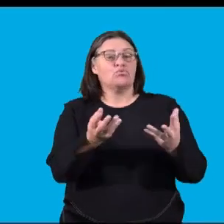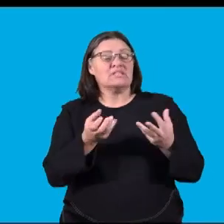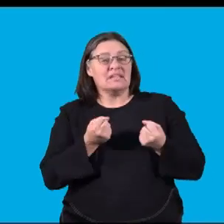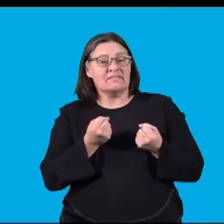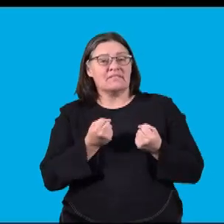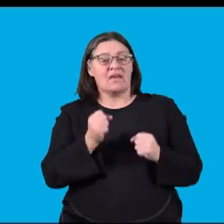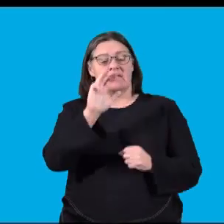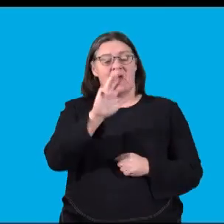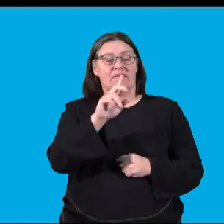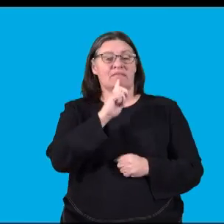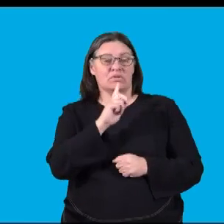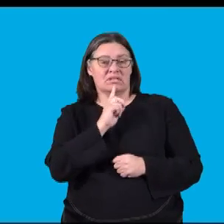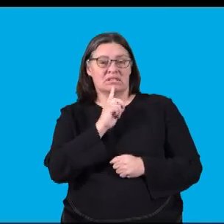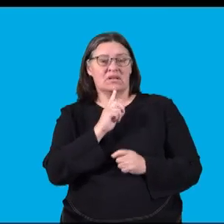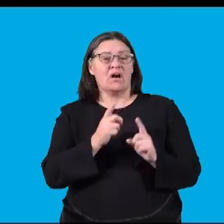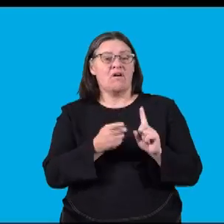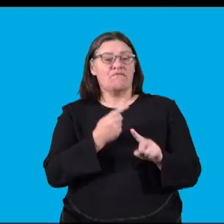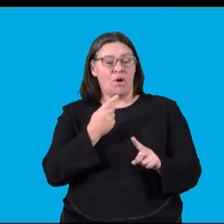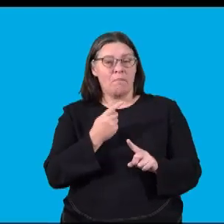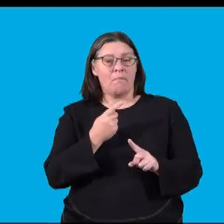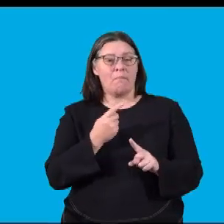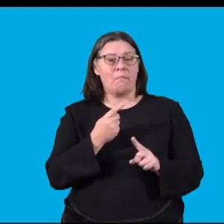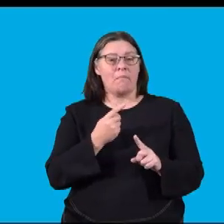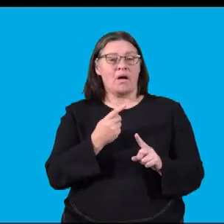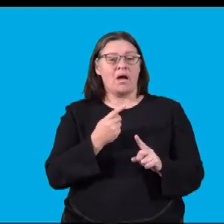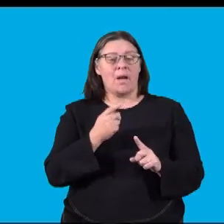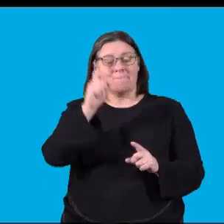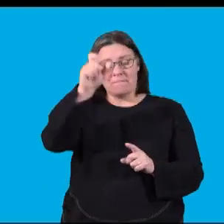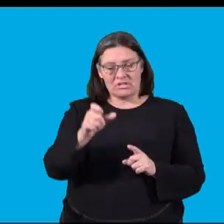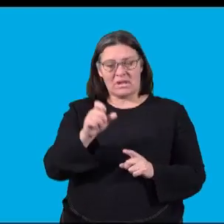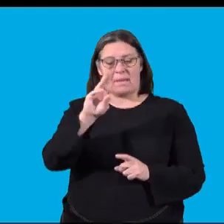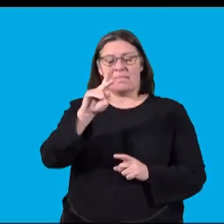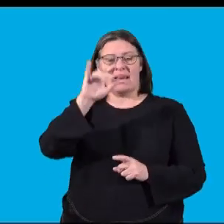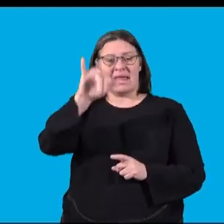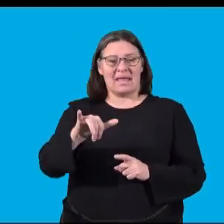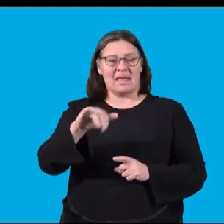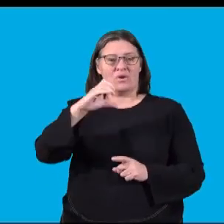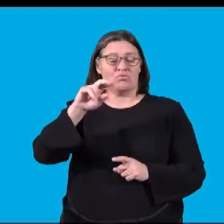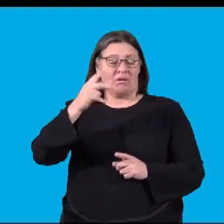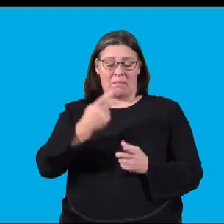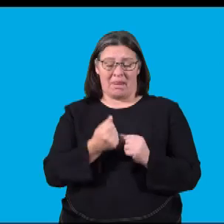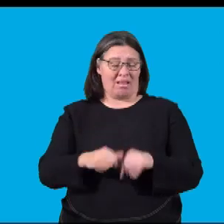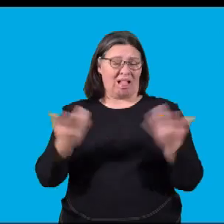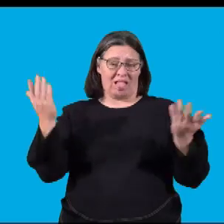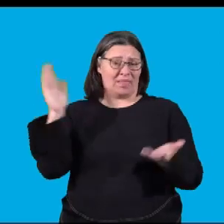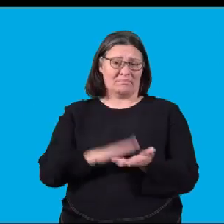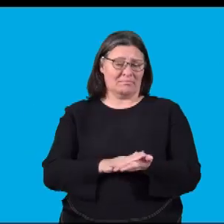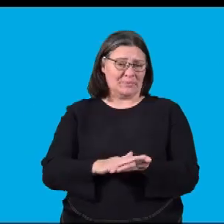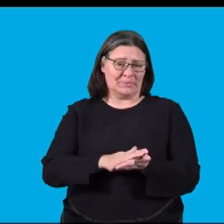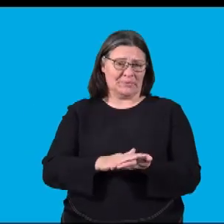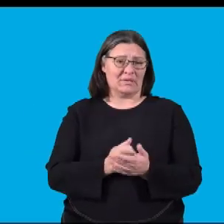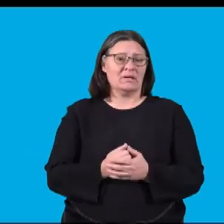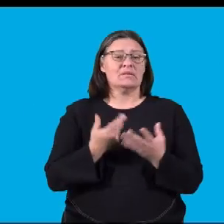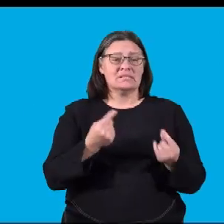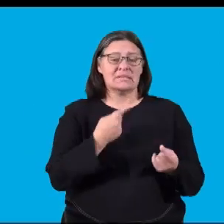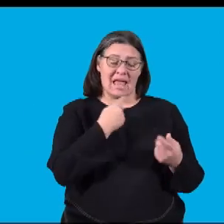received 9,000 from the insolvent estate of a debtor, Billy Kroon. His estate paid 80